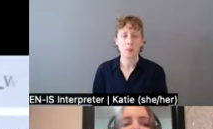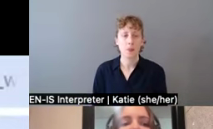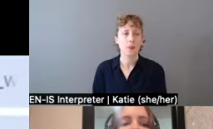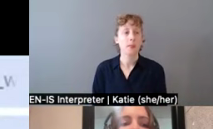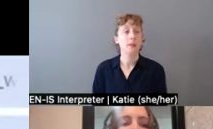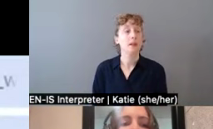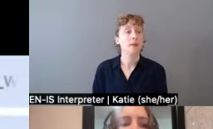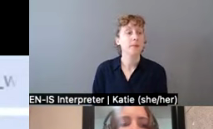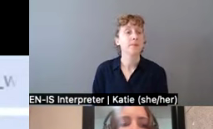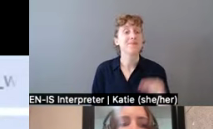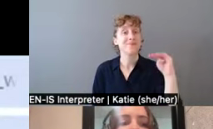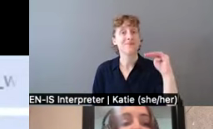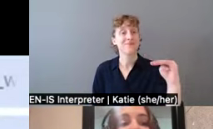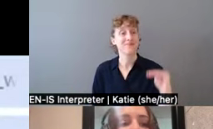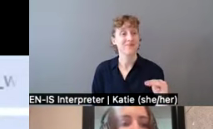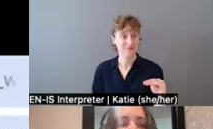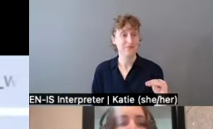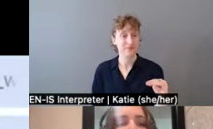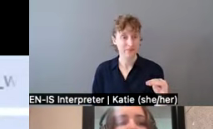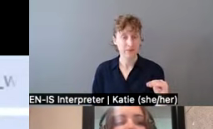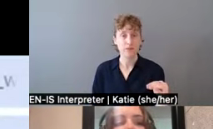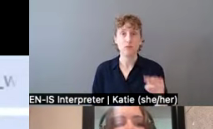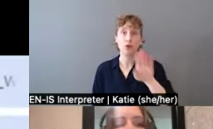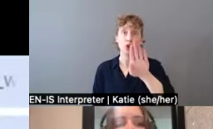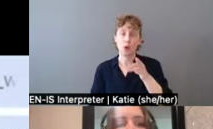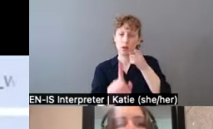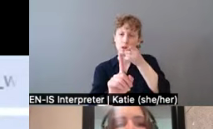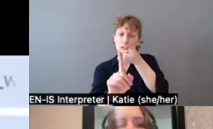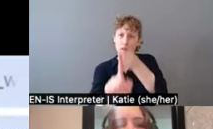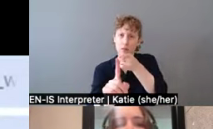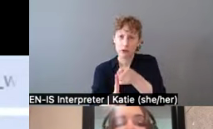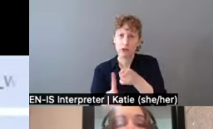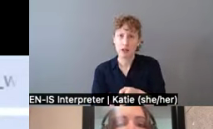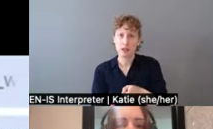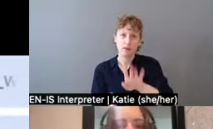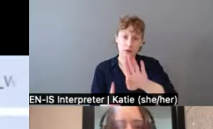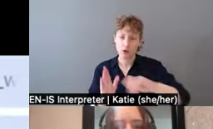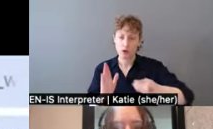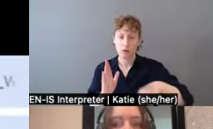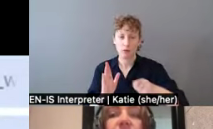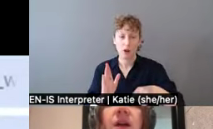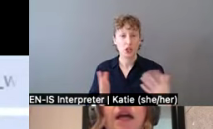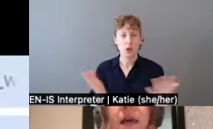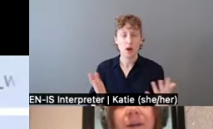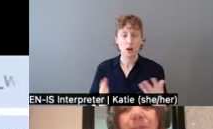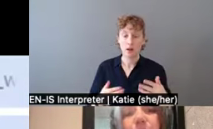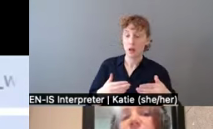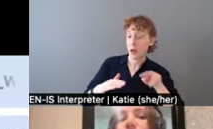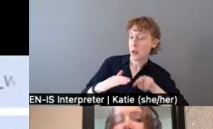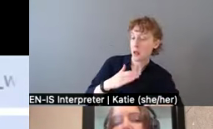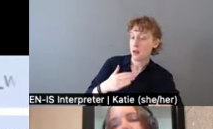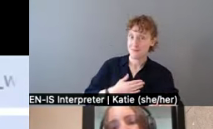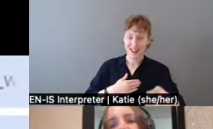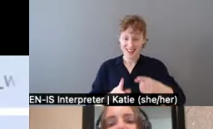And then we have a question on the objectives, on the goals of the project, and what impact you expect to have.